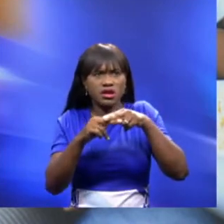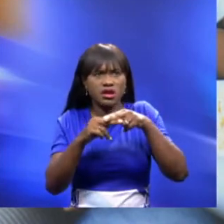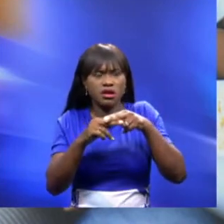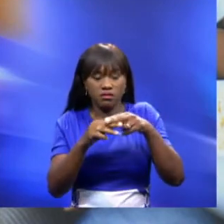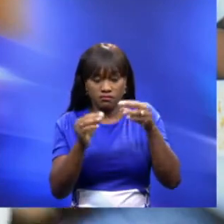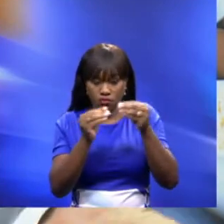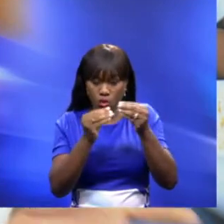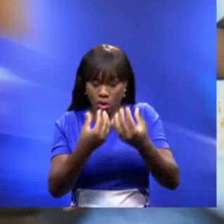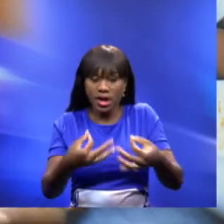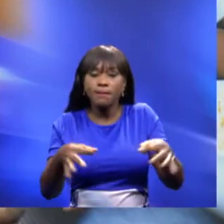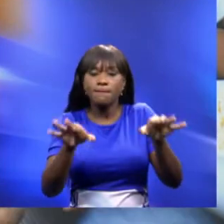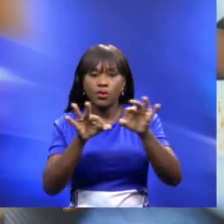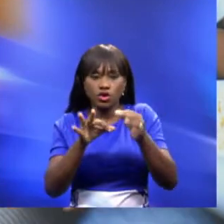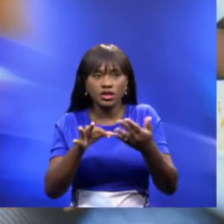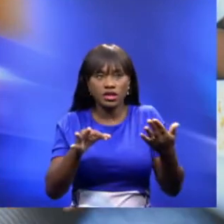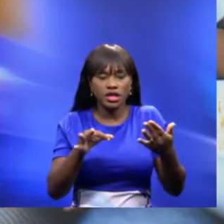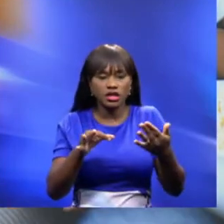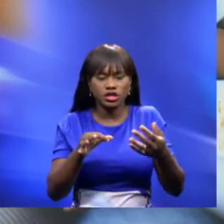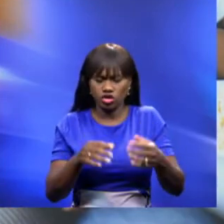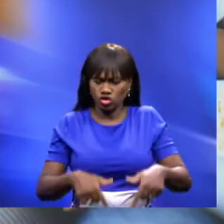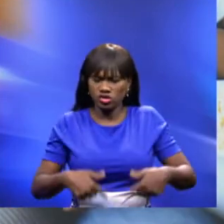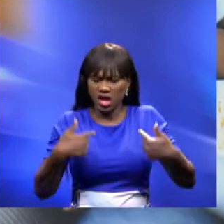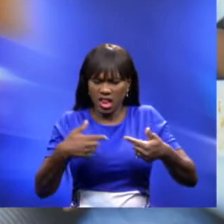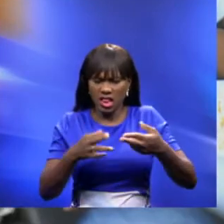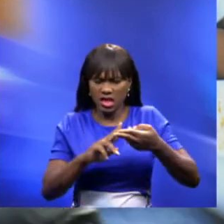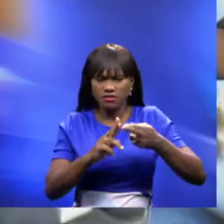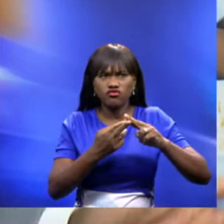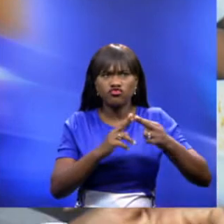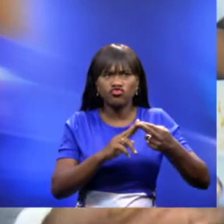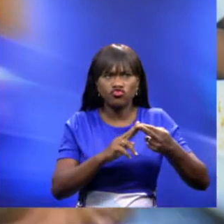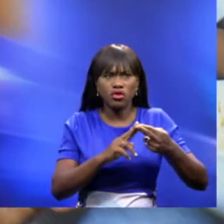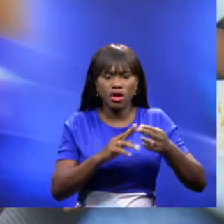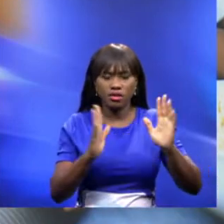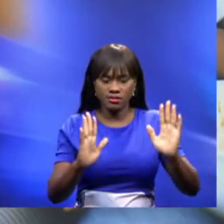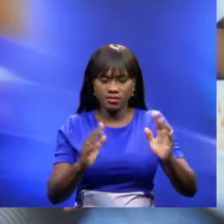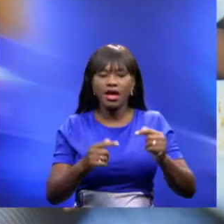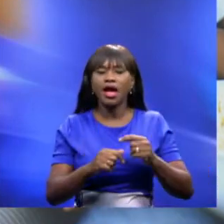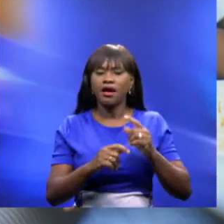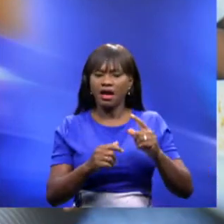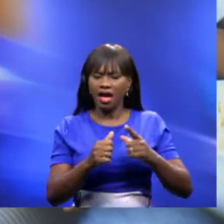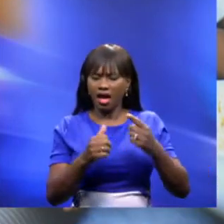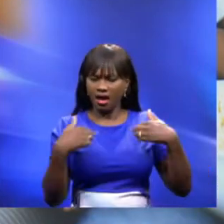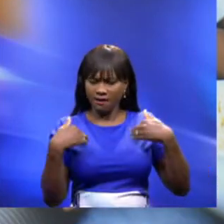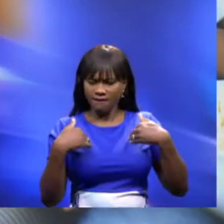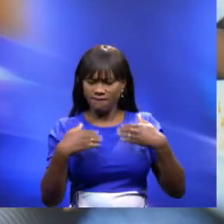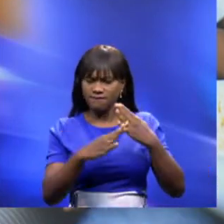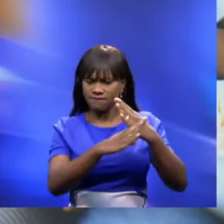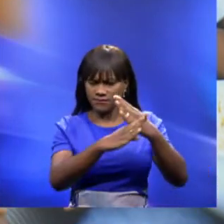important for you. So you live in rural, you put up a fence, okay,